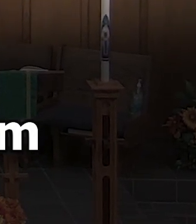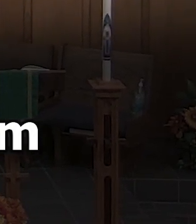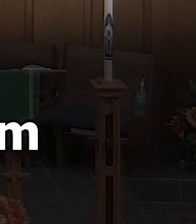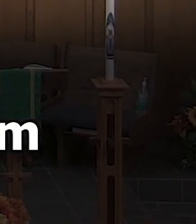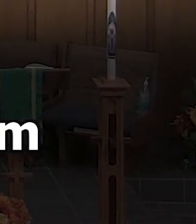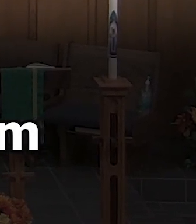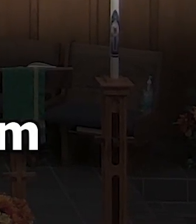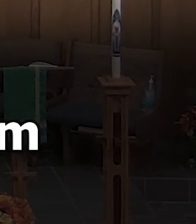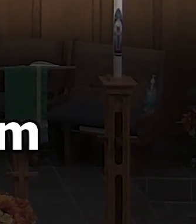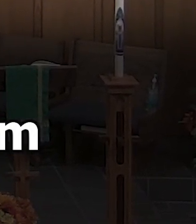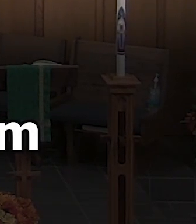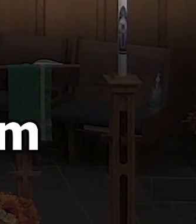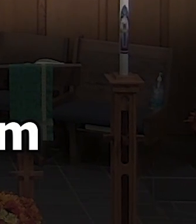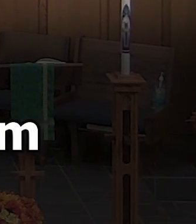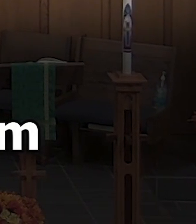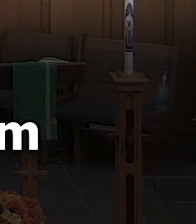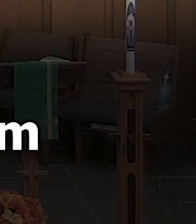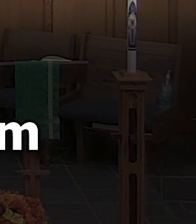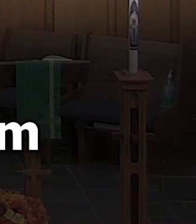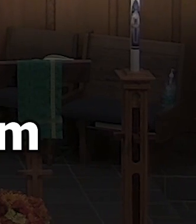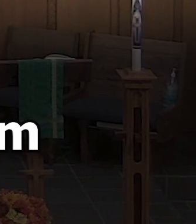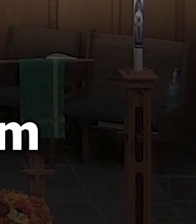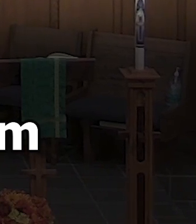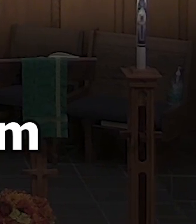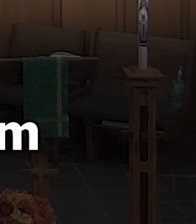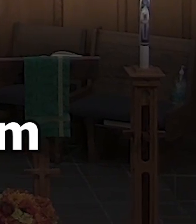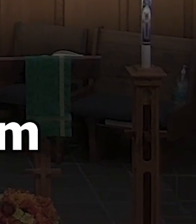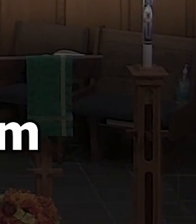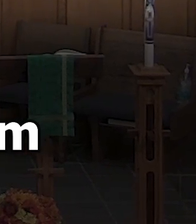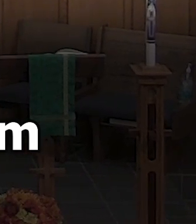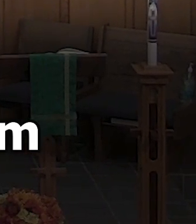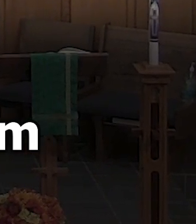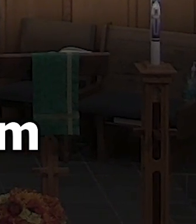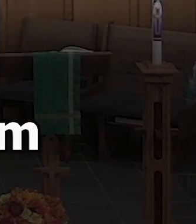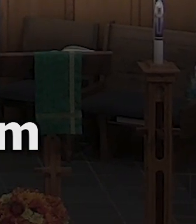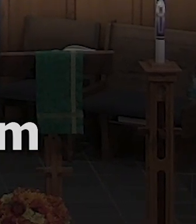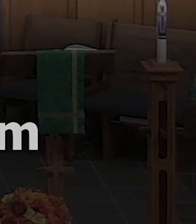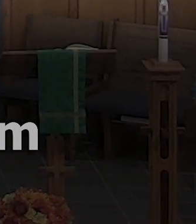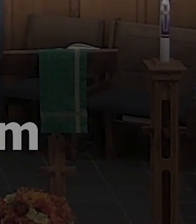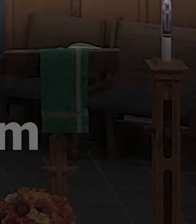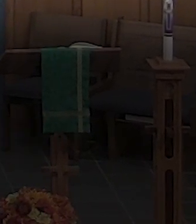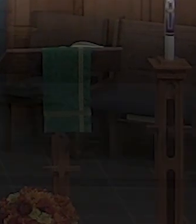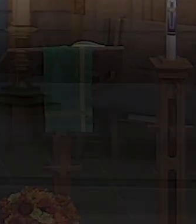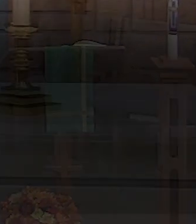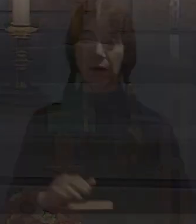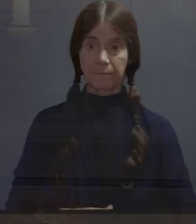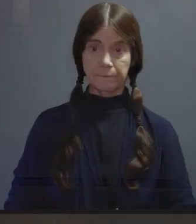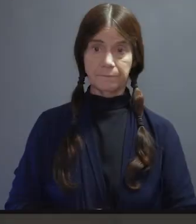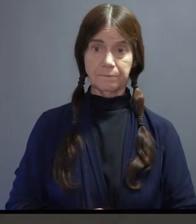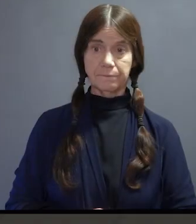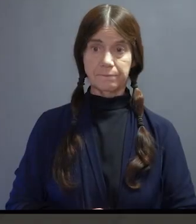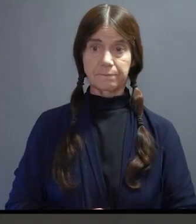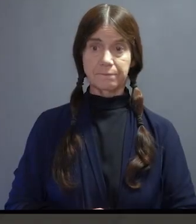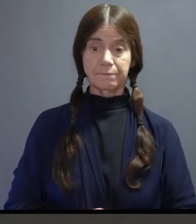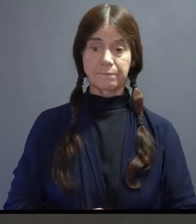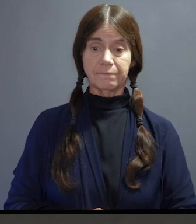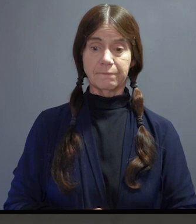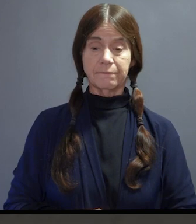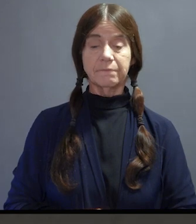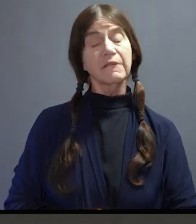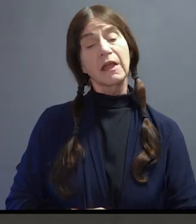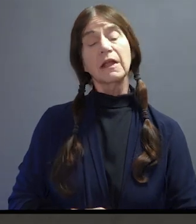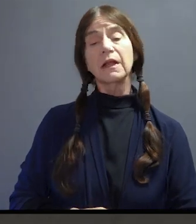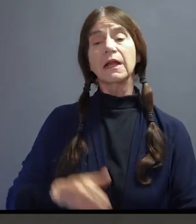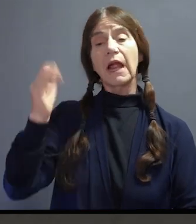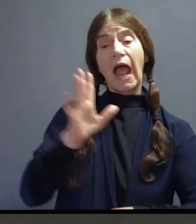and congregations of the Lutheran Church Missouri Synod from your surrounding area. On today's program... You see, the